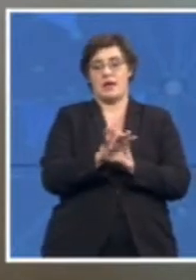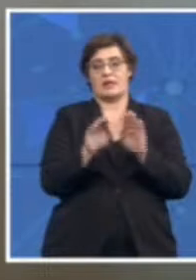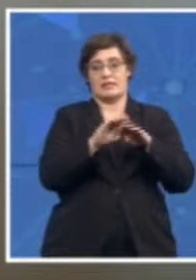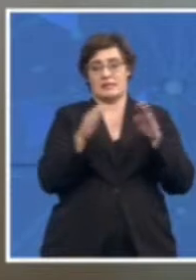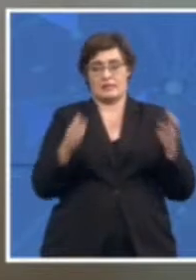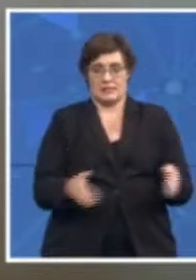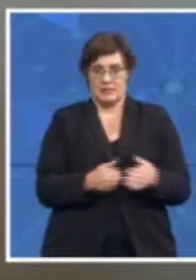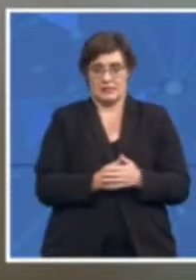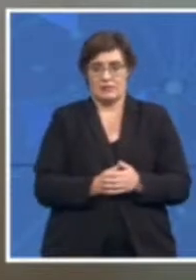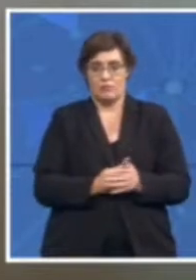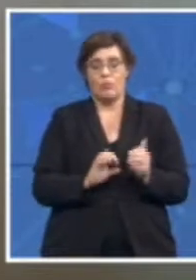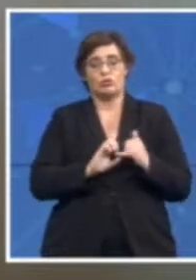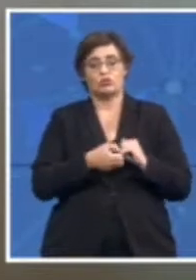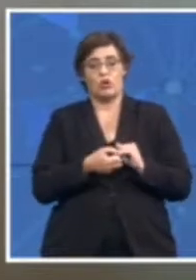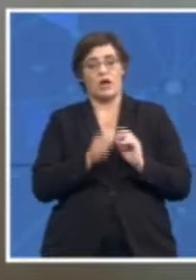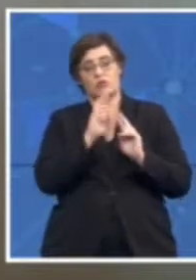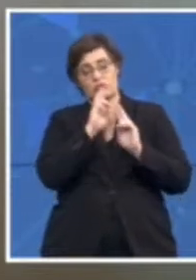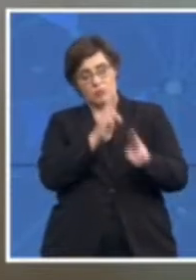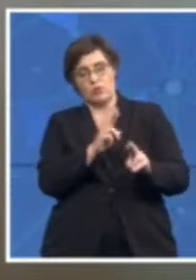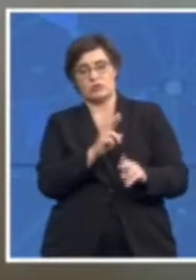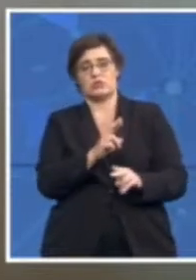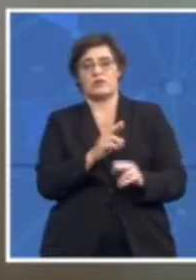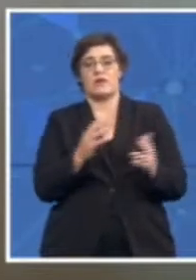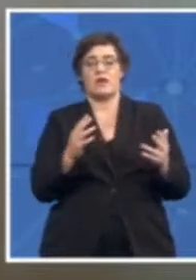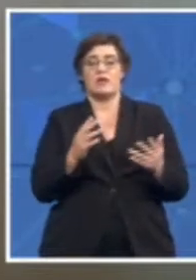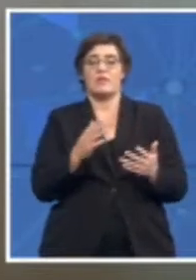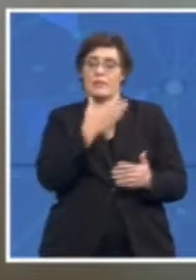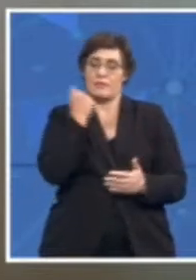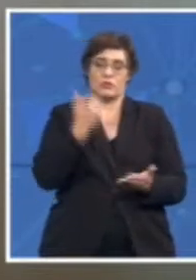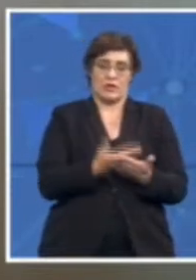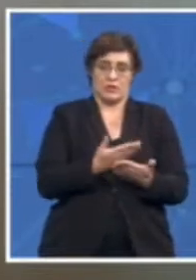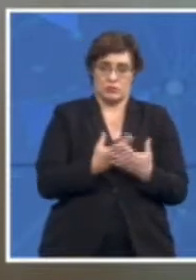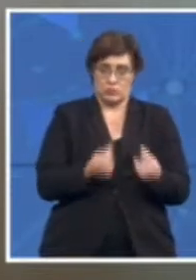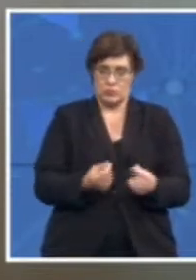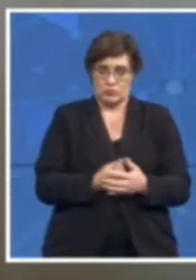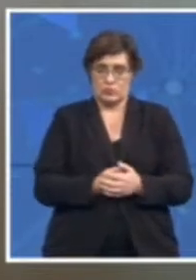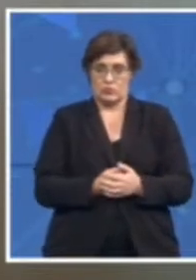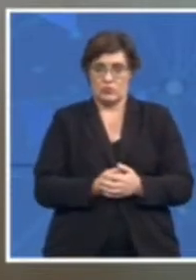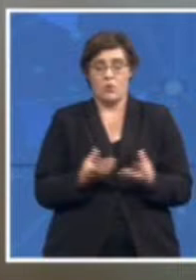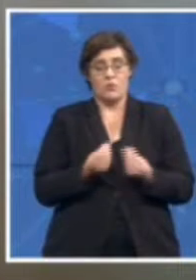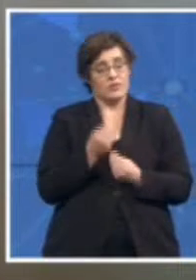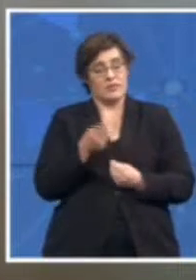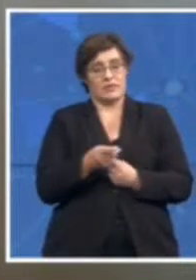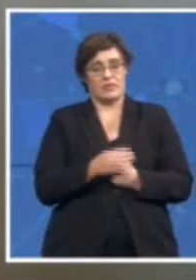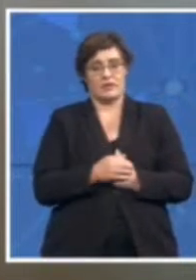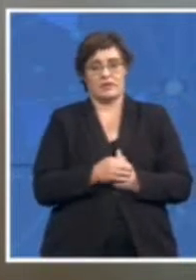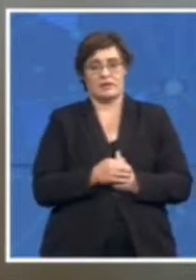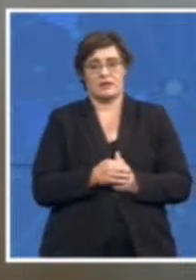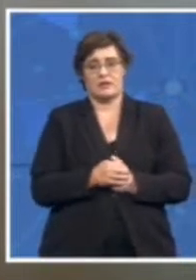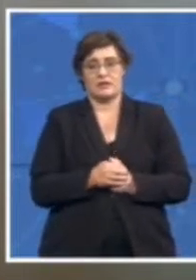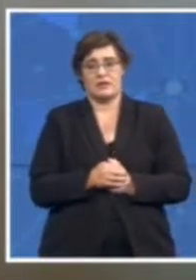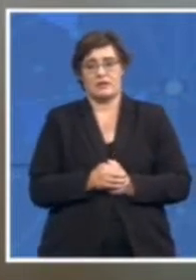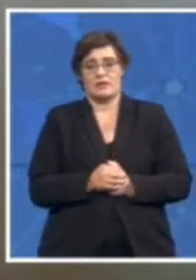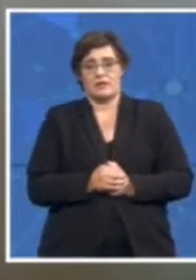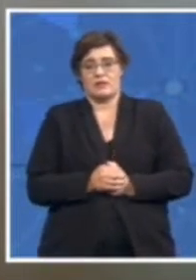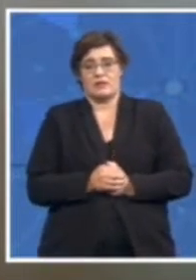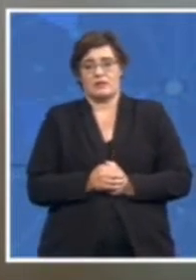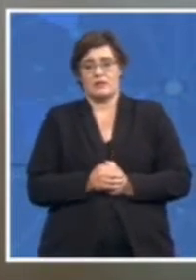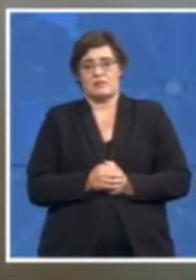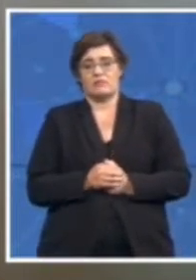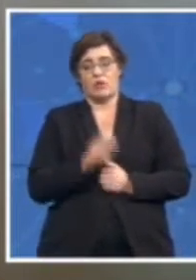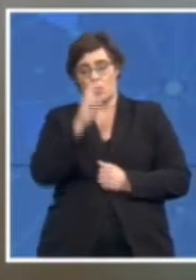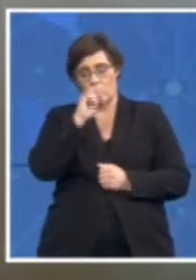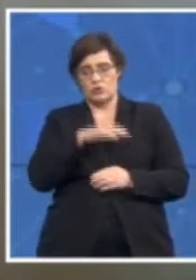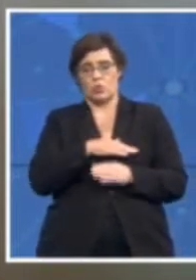we can. So, colleagues, with that, I think let me wish you a very good weekend, and